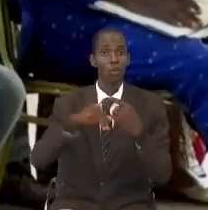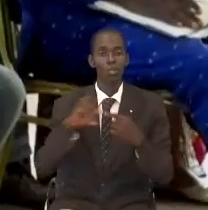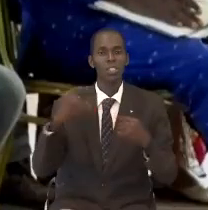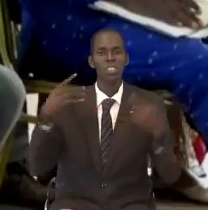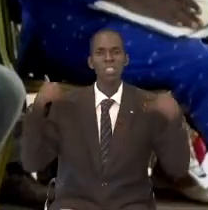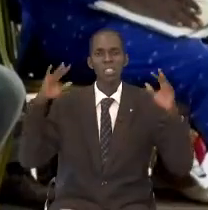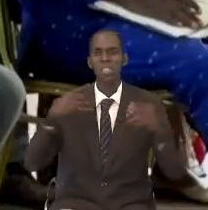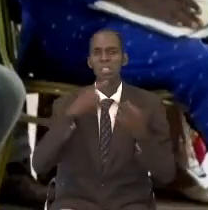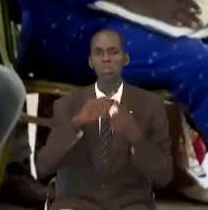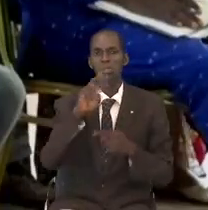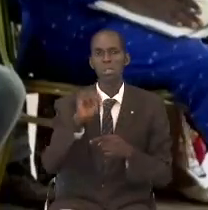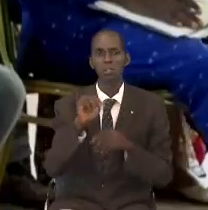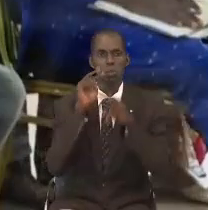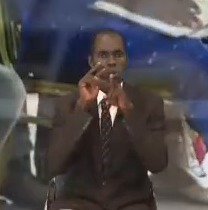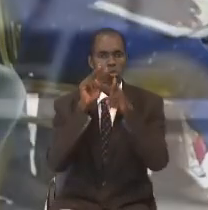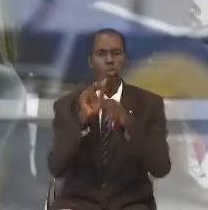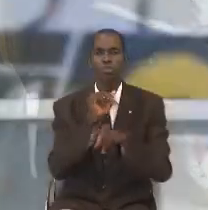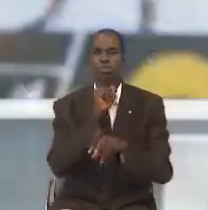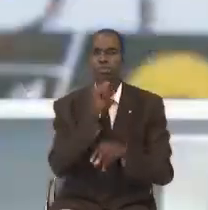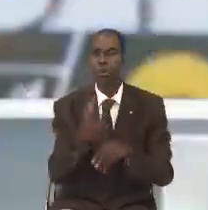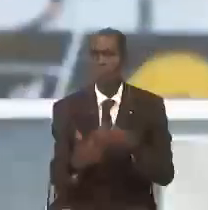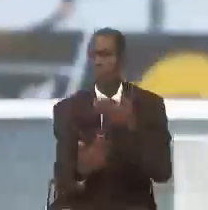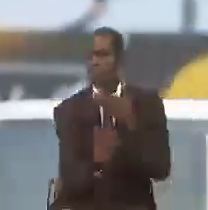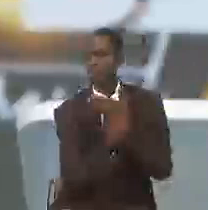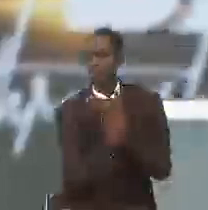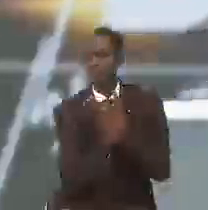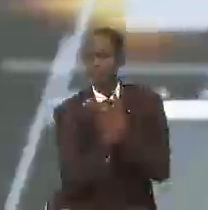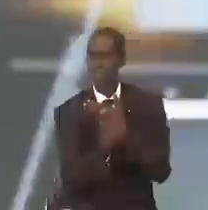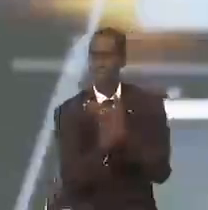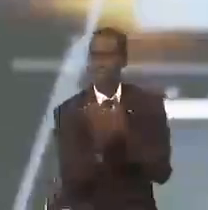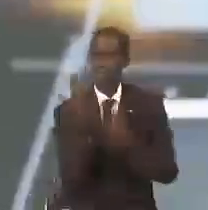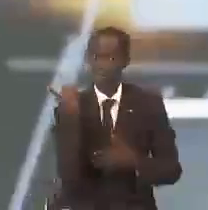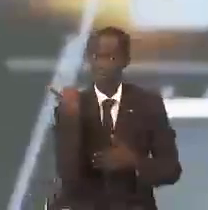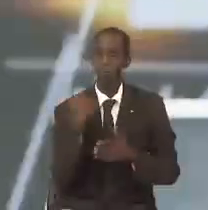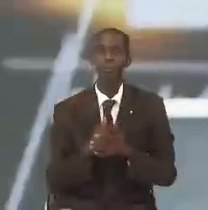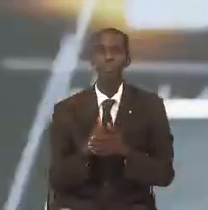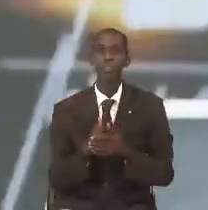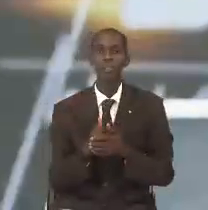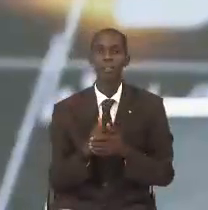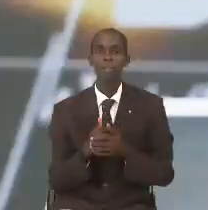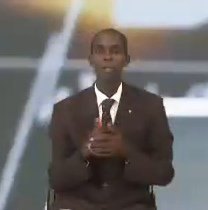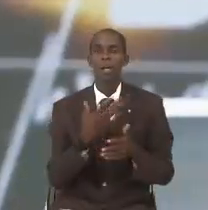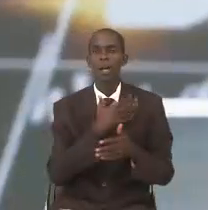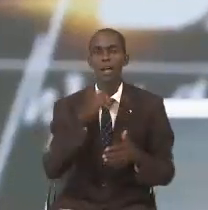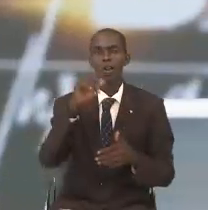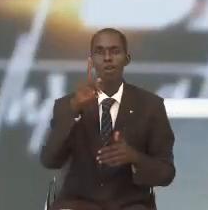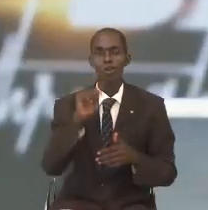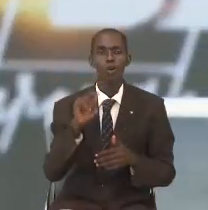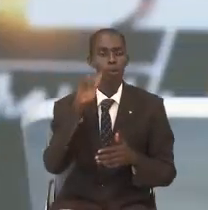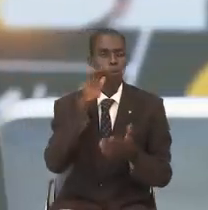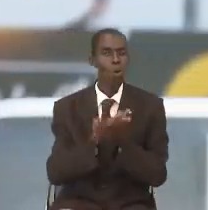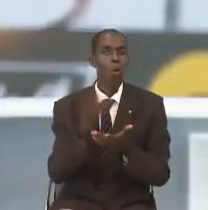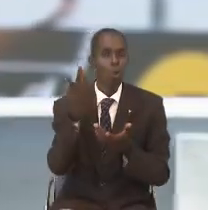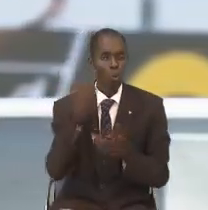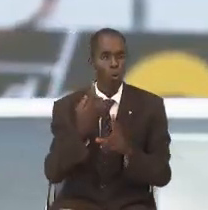look not behind you. And as Lot's wife was coming from behind,